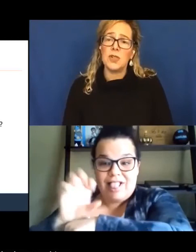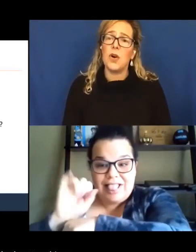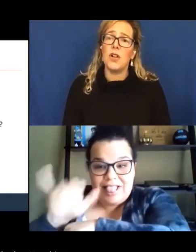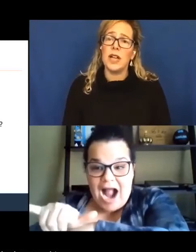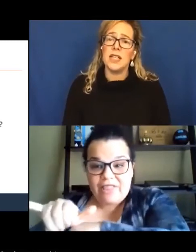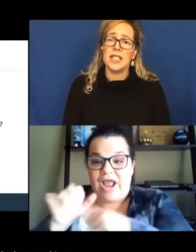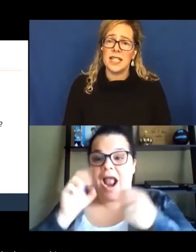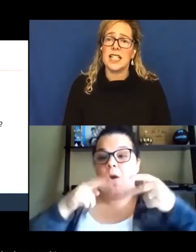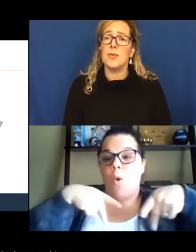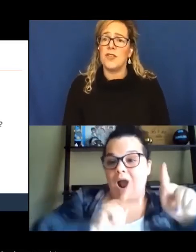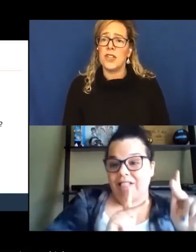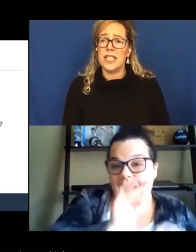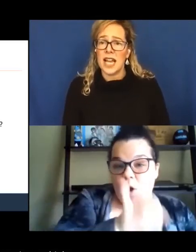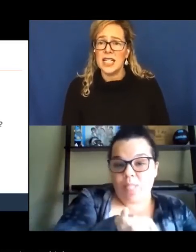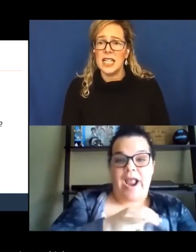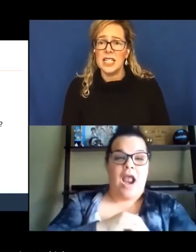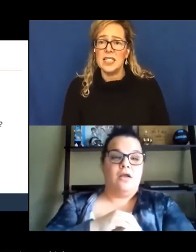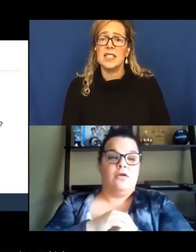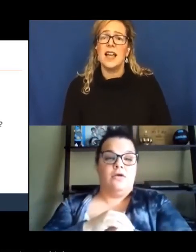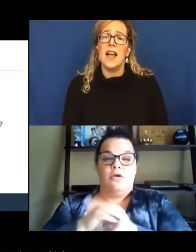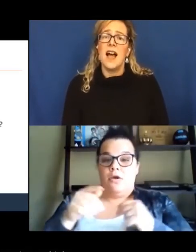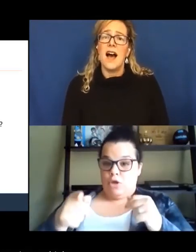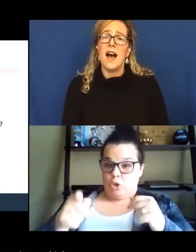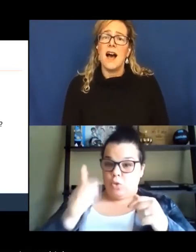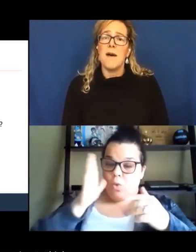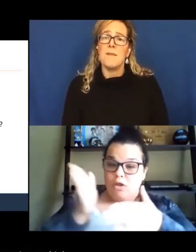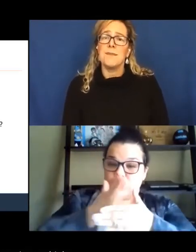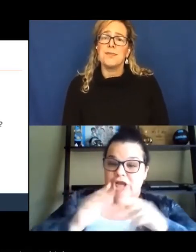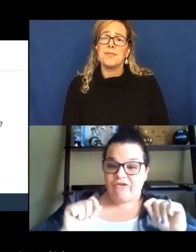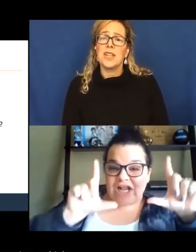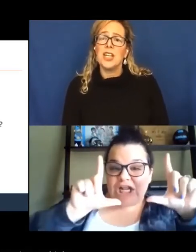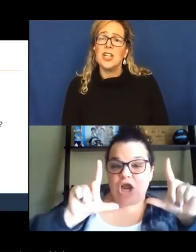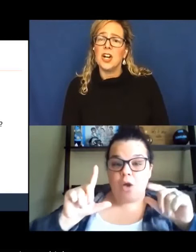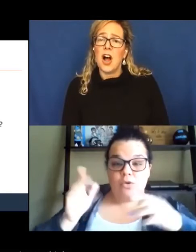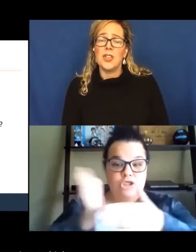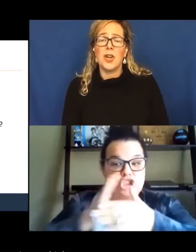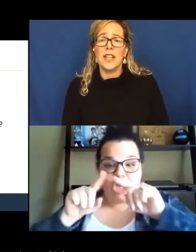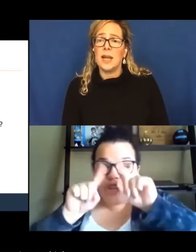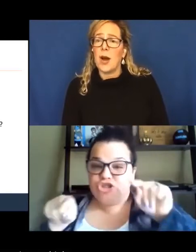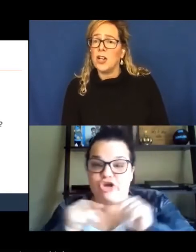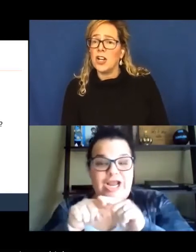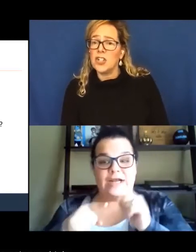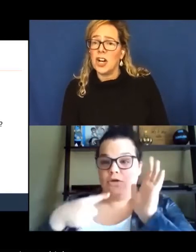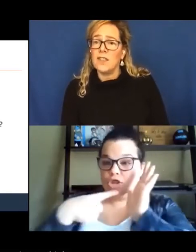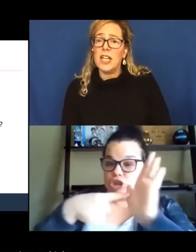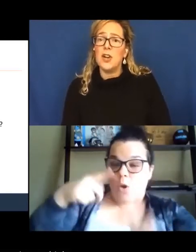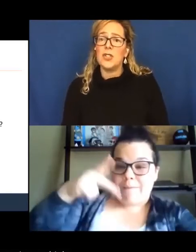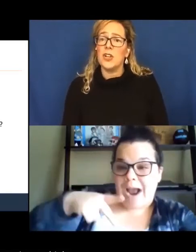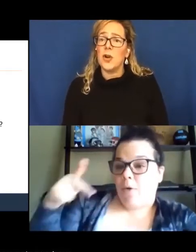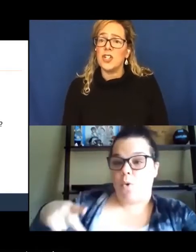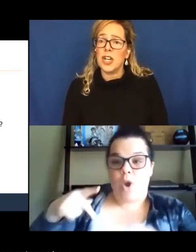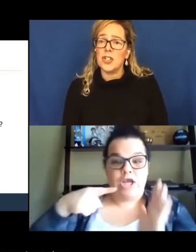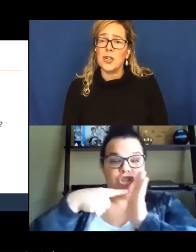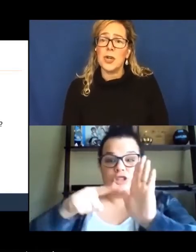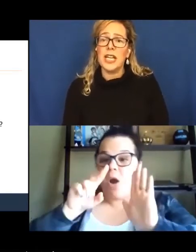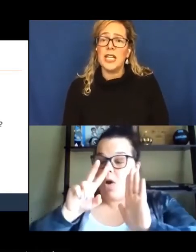visual is accessible for the attendees. You're also going to think about, are you going to share videos? Are you